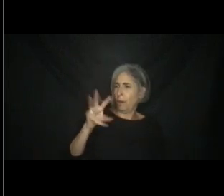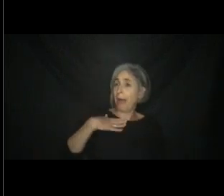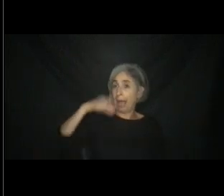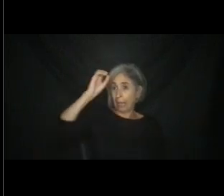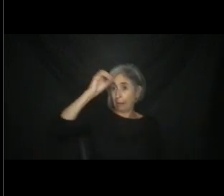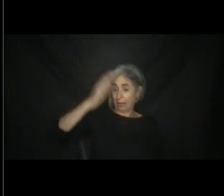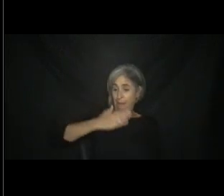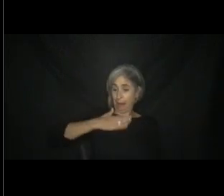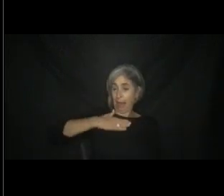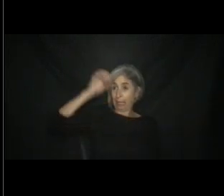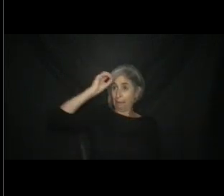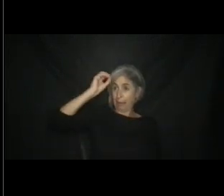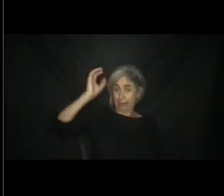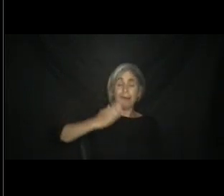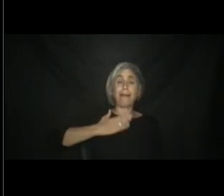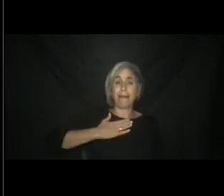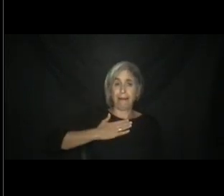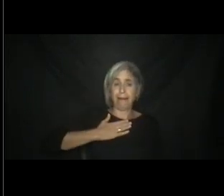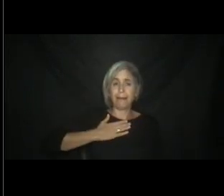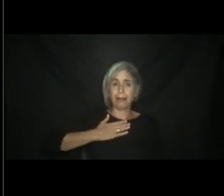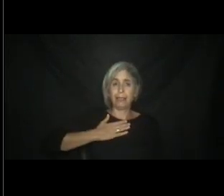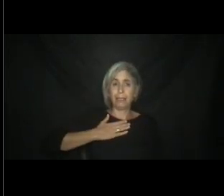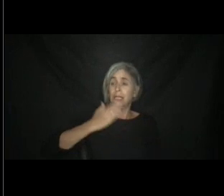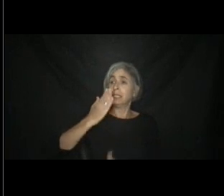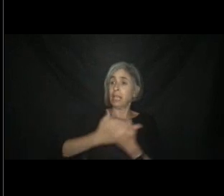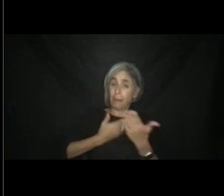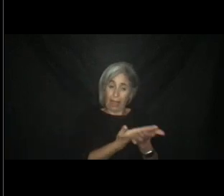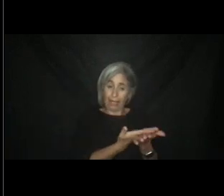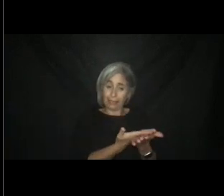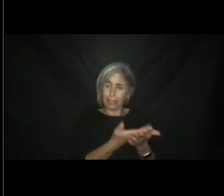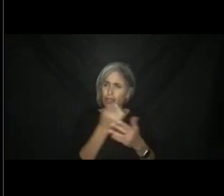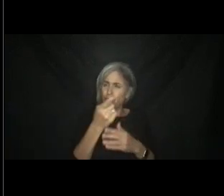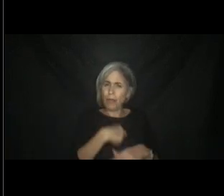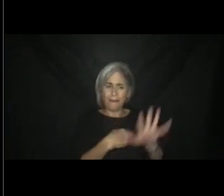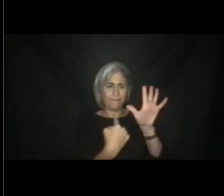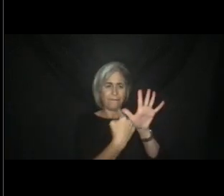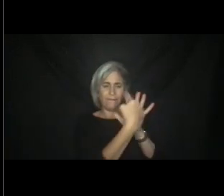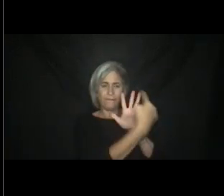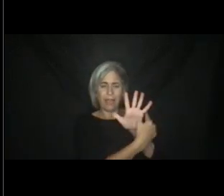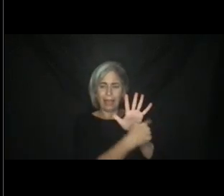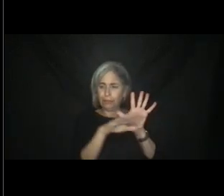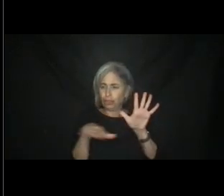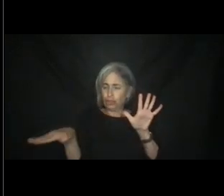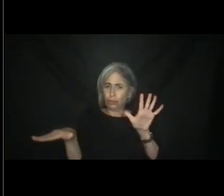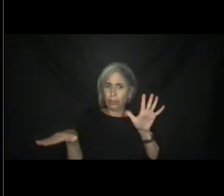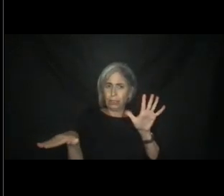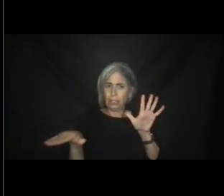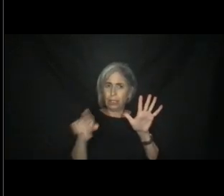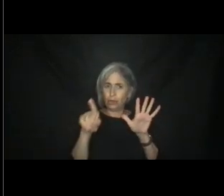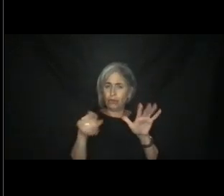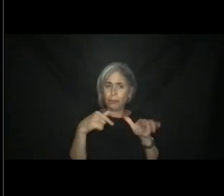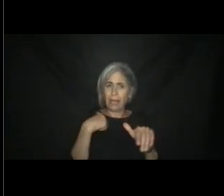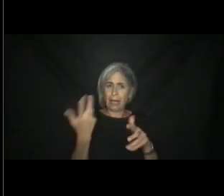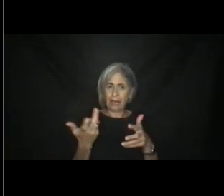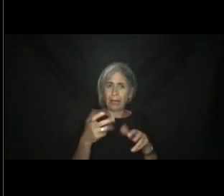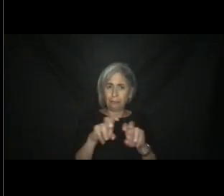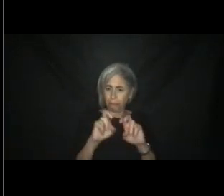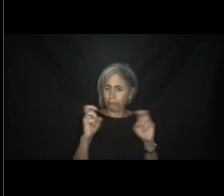this is my opinion. Some of it is factual. You have sat here and you have been on this desk for more